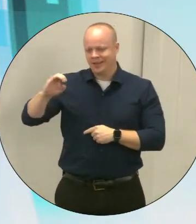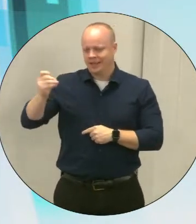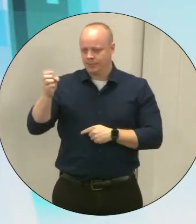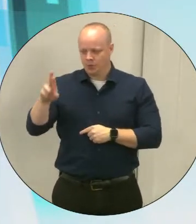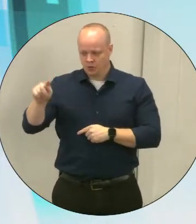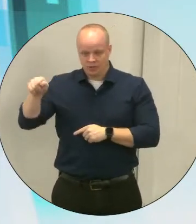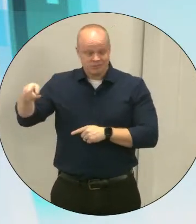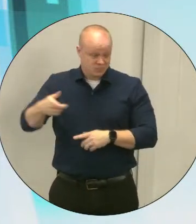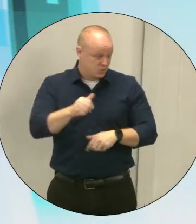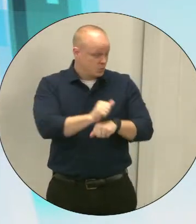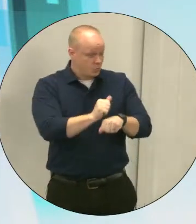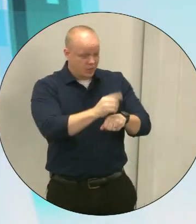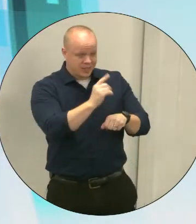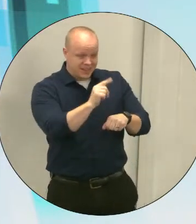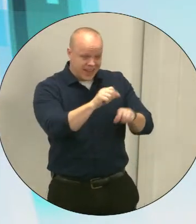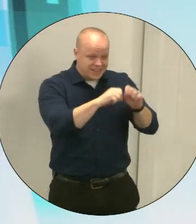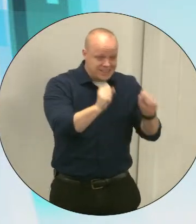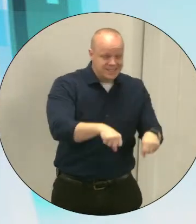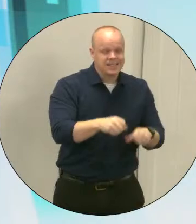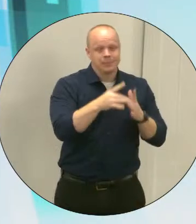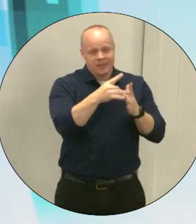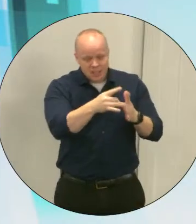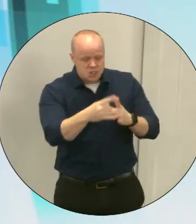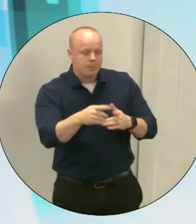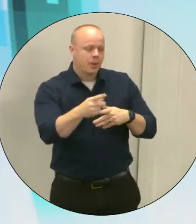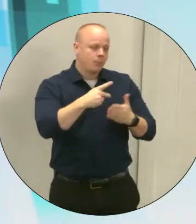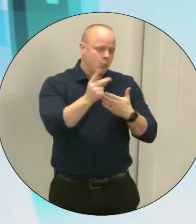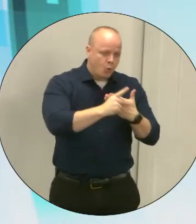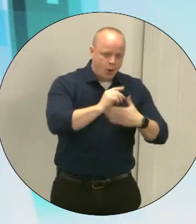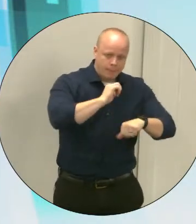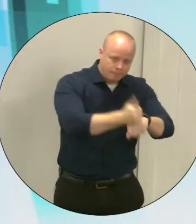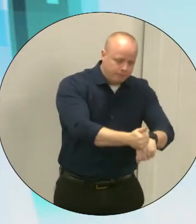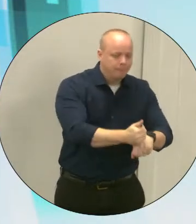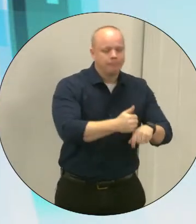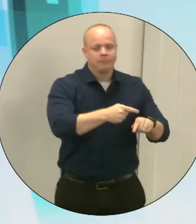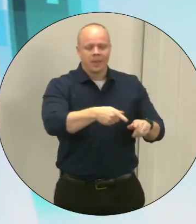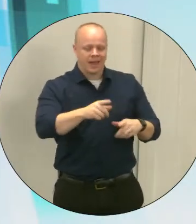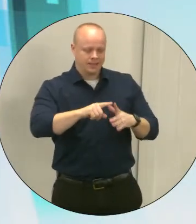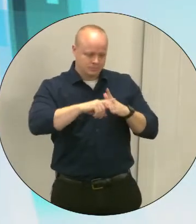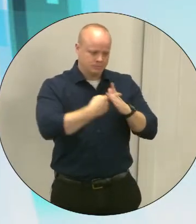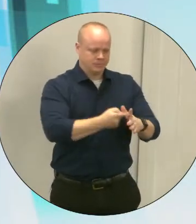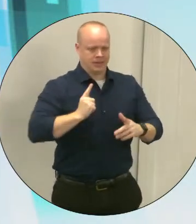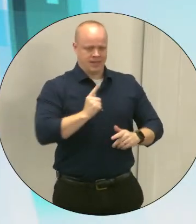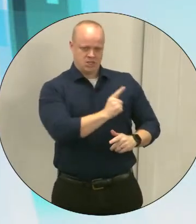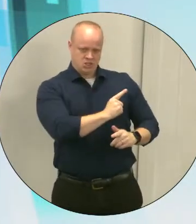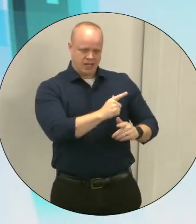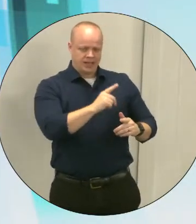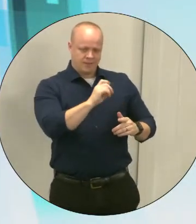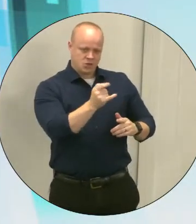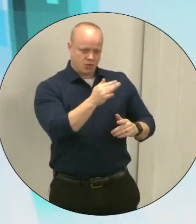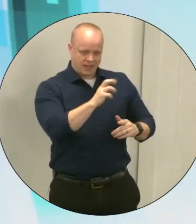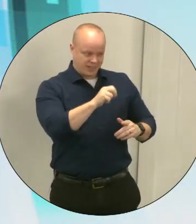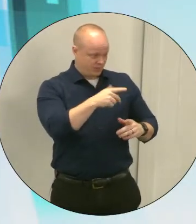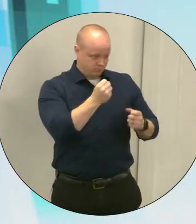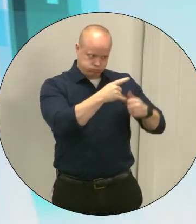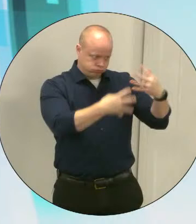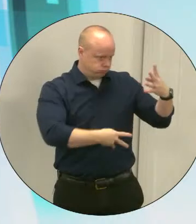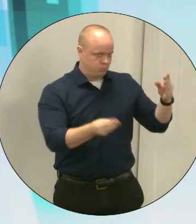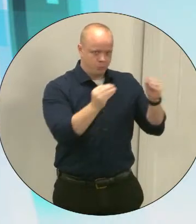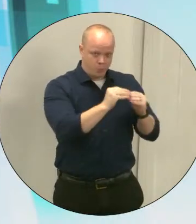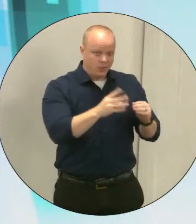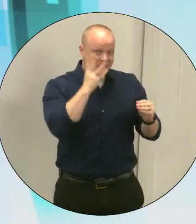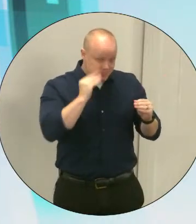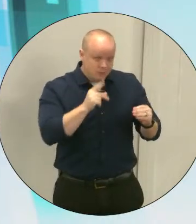systems, research, leadership, management, program implementation, and implementing legislative directives, and so much more. Experience